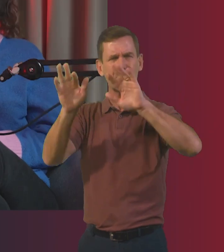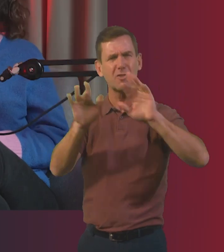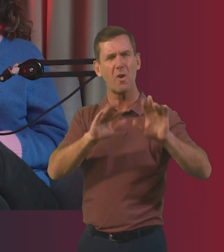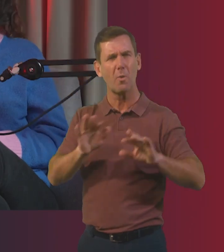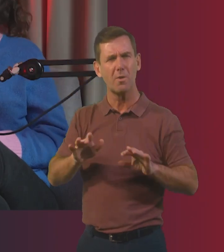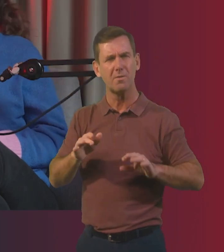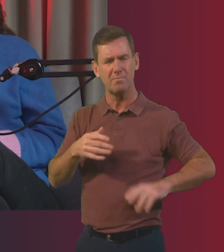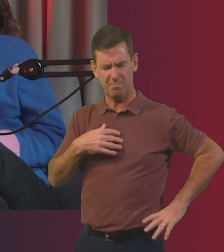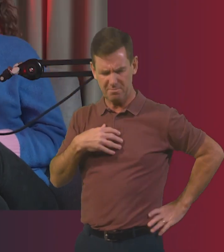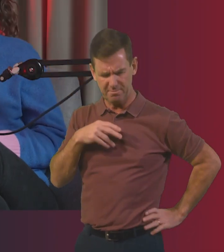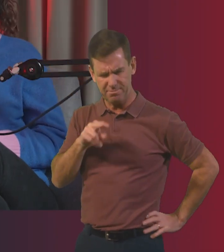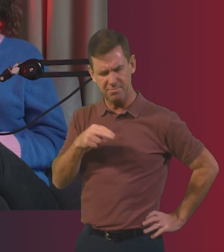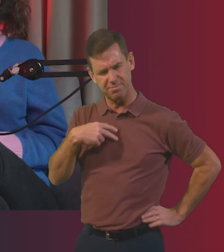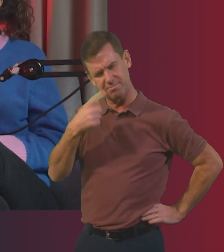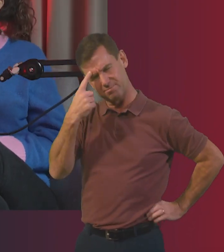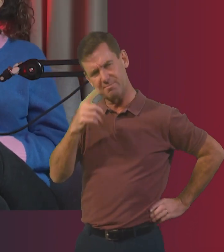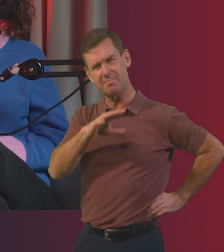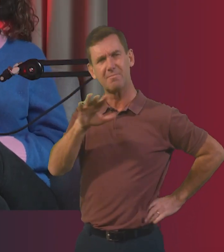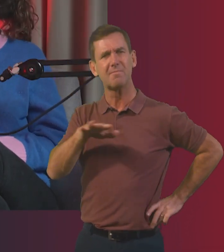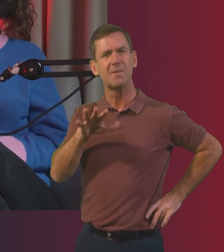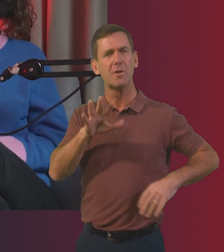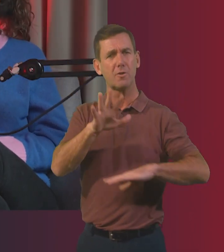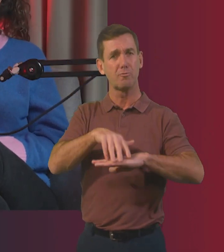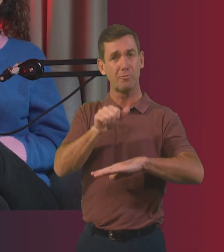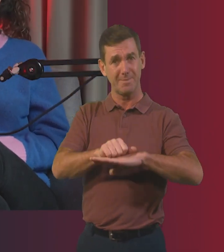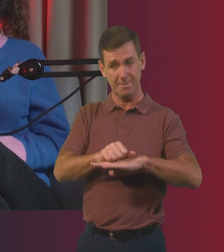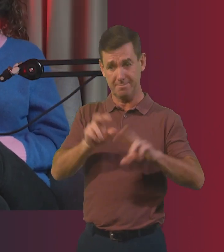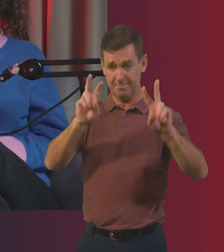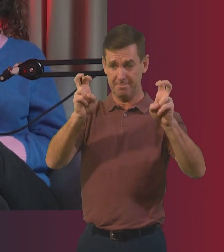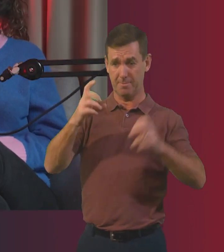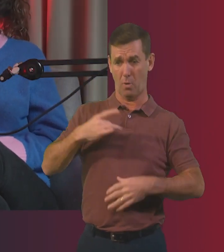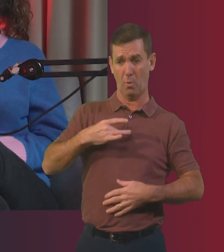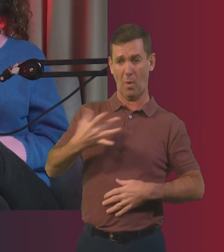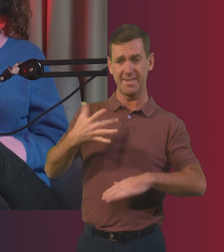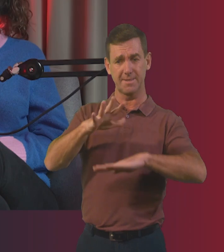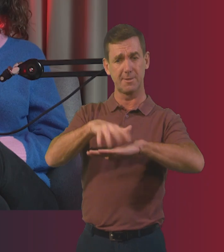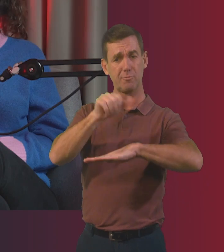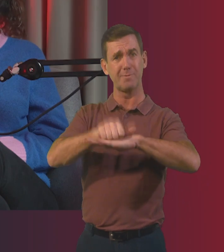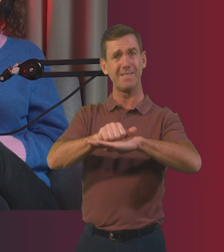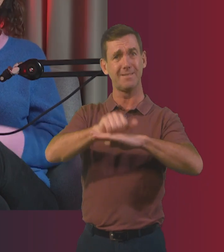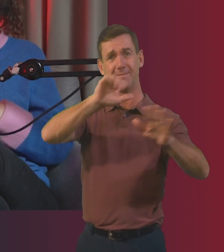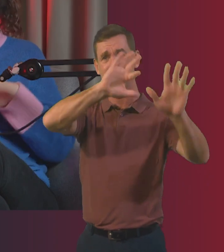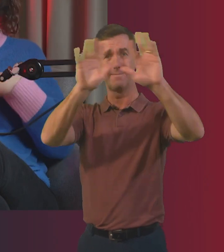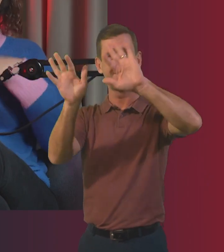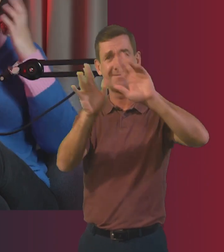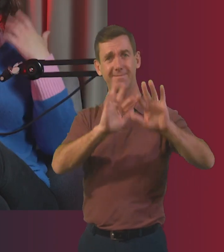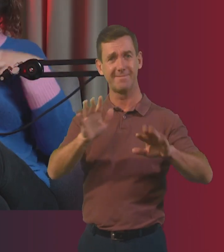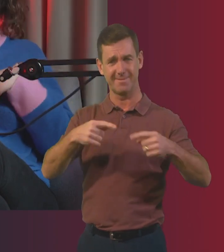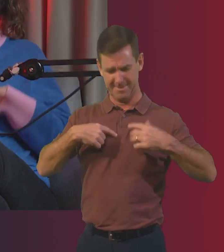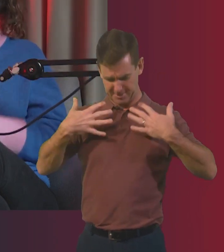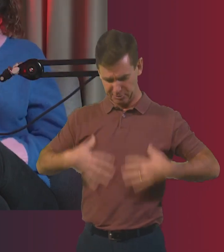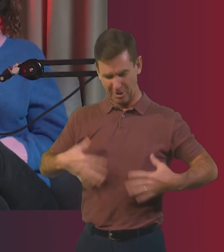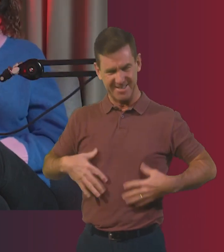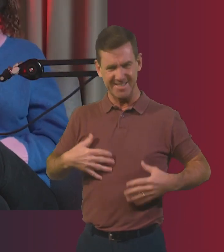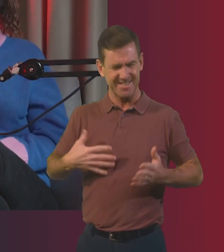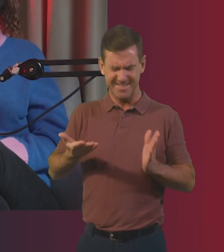my head, it was like around Christmas time. But sure enough, it was a white Christmas. And, I was dressed up in my ridiculous